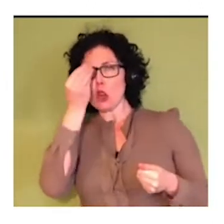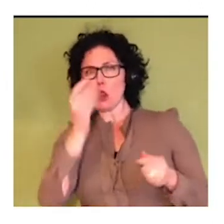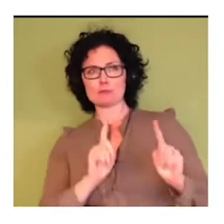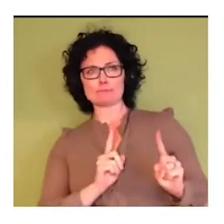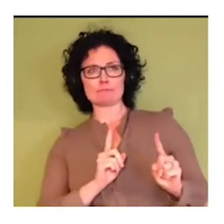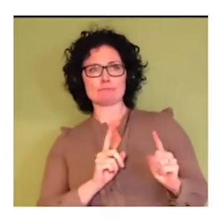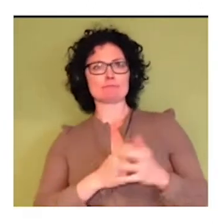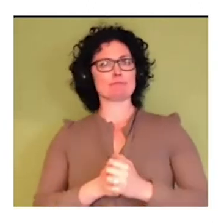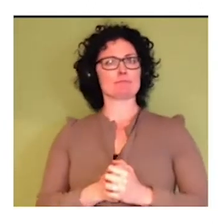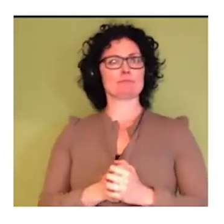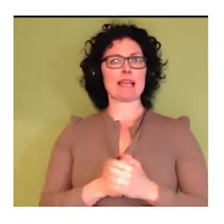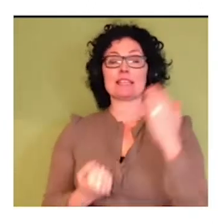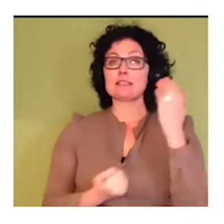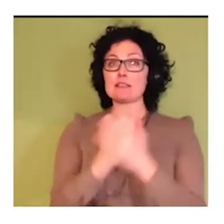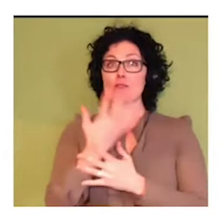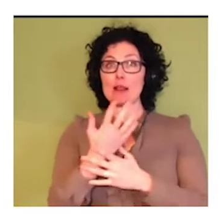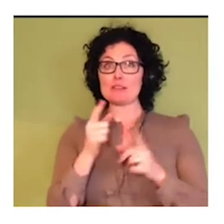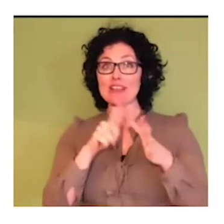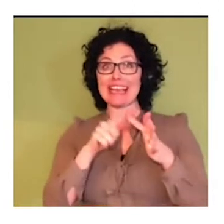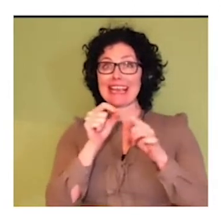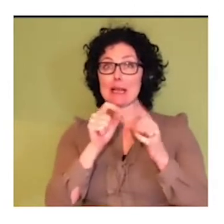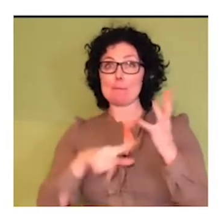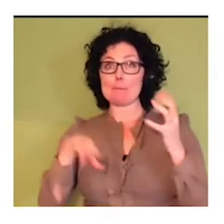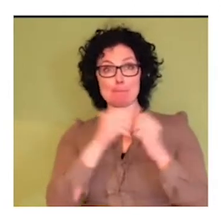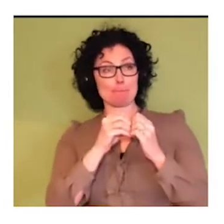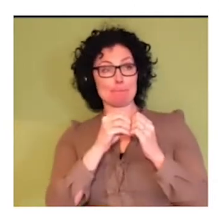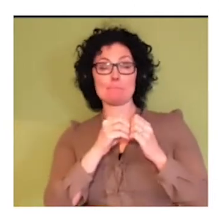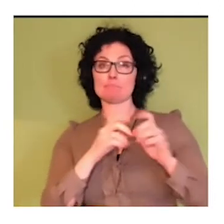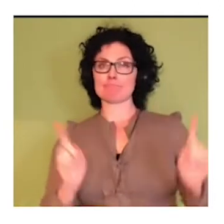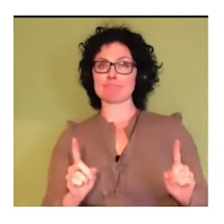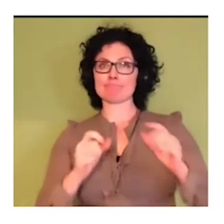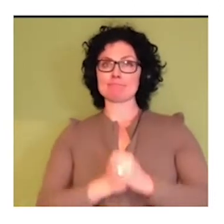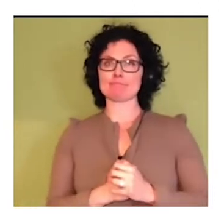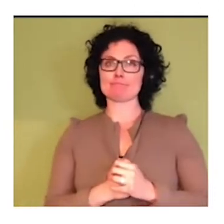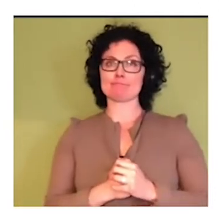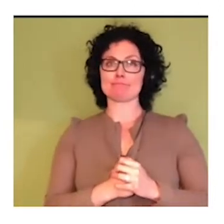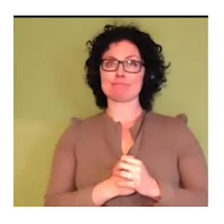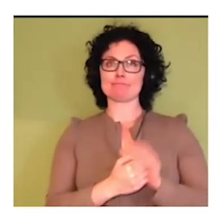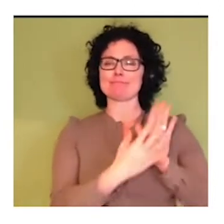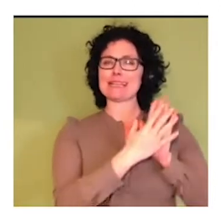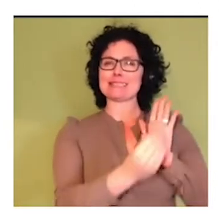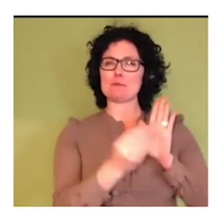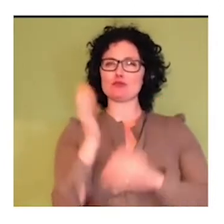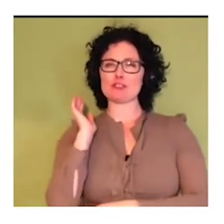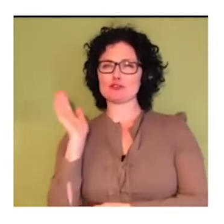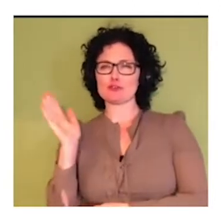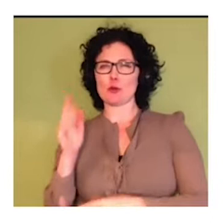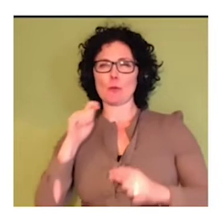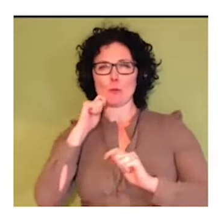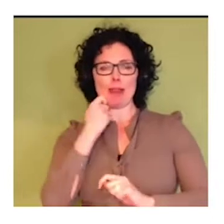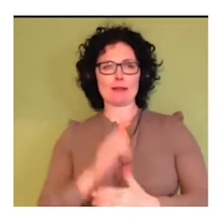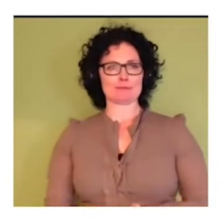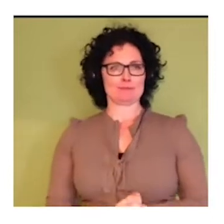EPUB? There'll be a demonstration of EPUB, working together with assistive technology. We'll cover some case